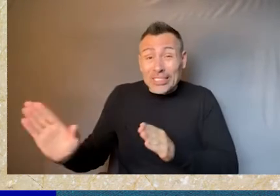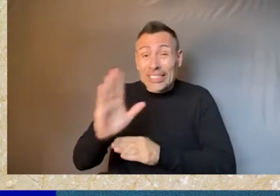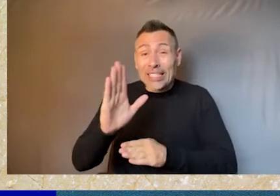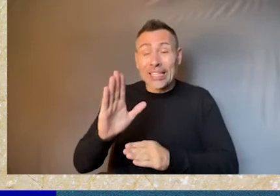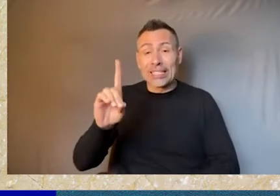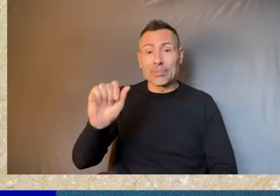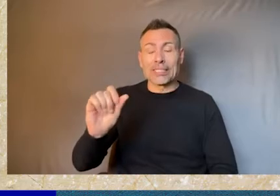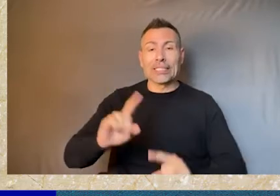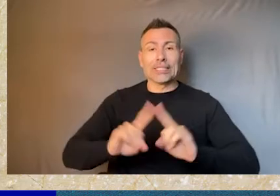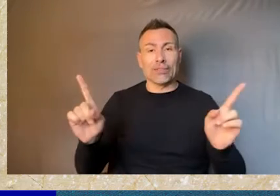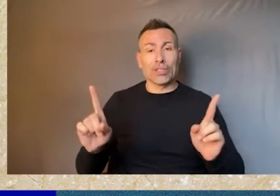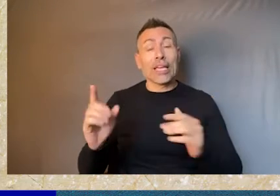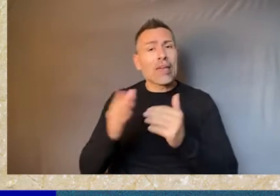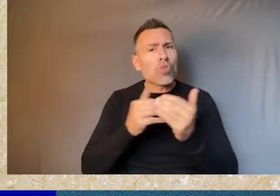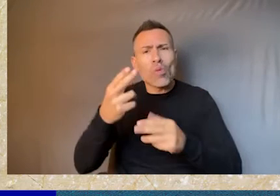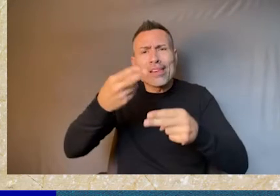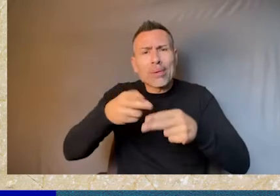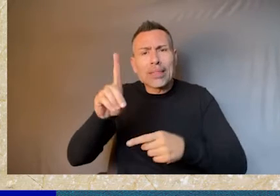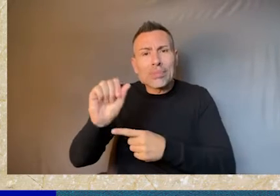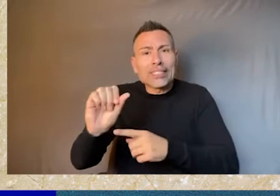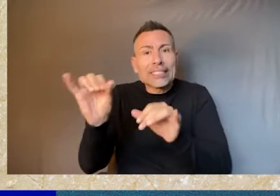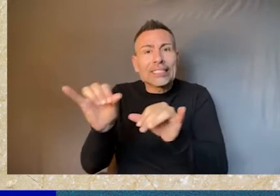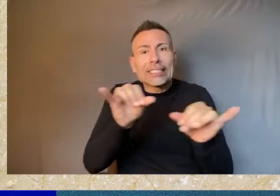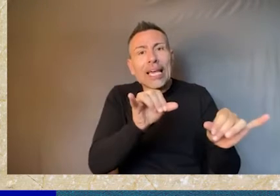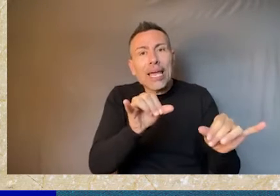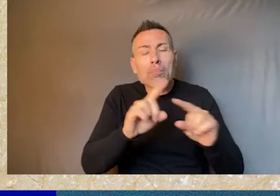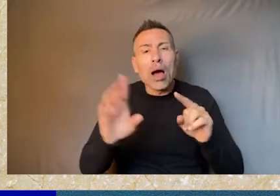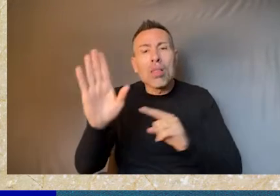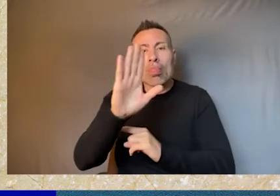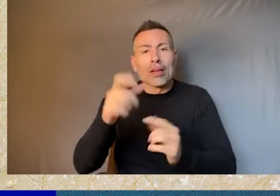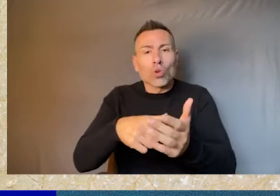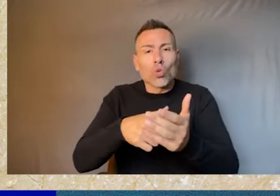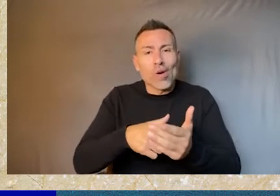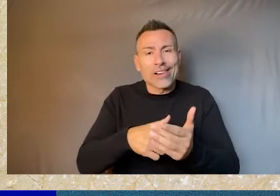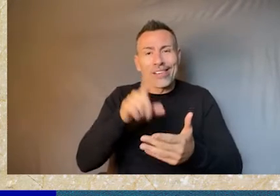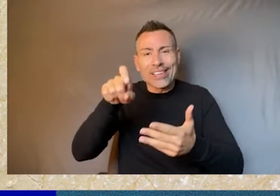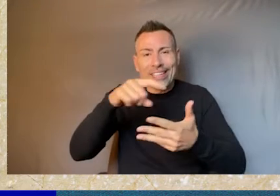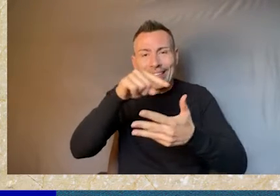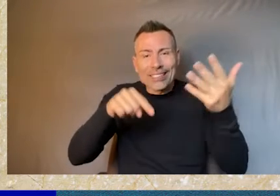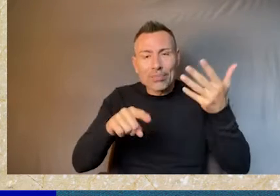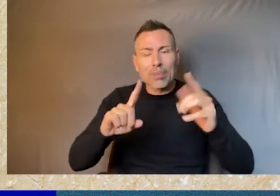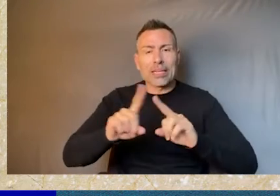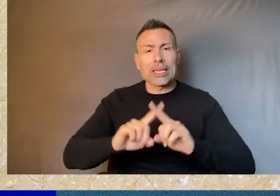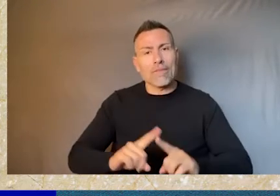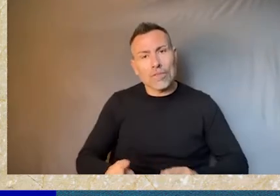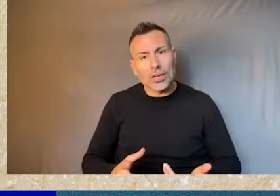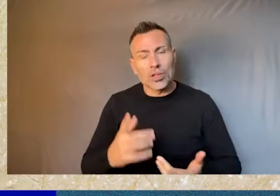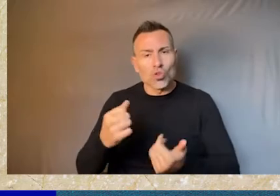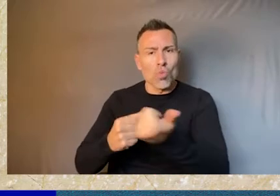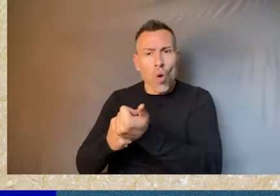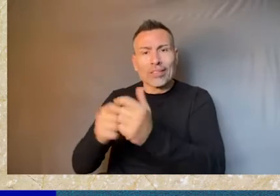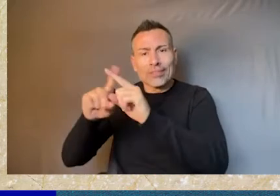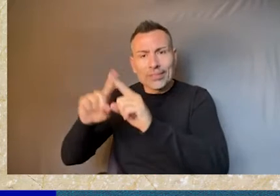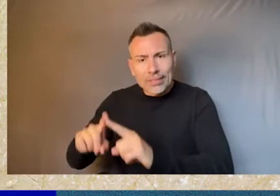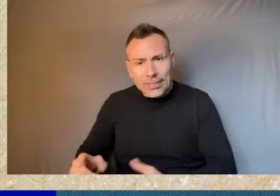disability is the same. They might need different types of accommodations, they might need different supports, and they might refer